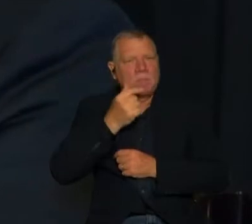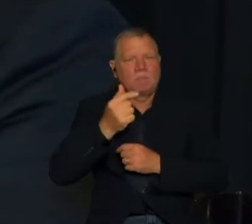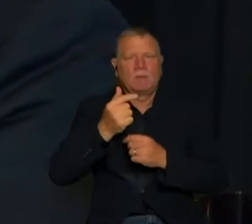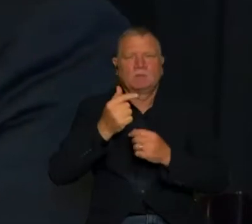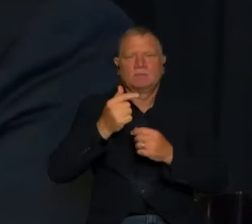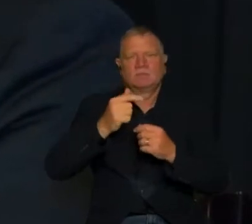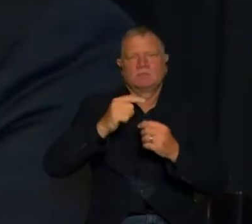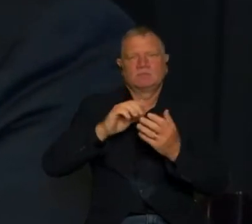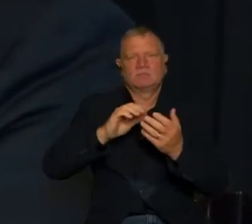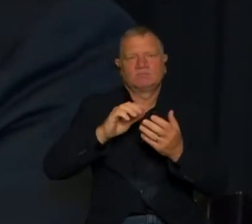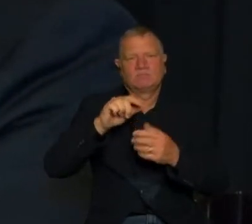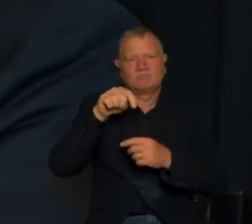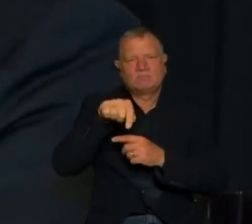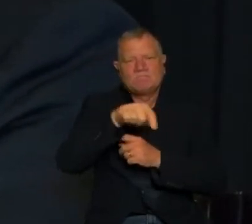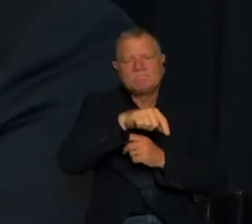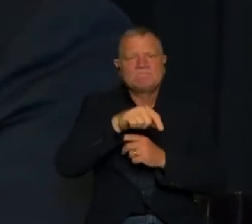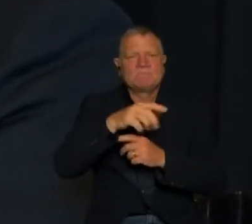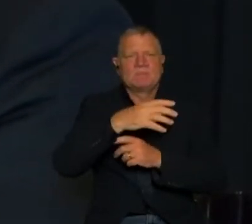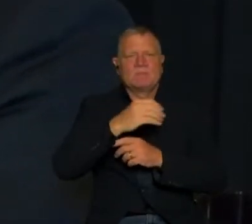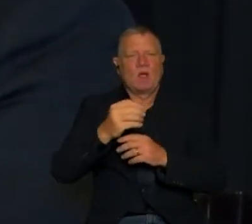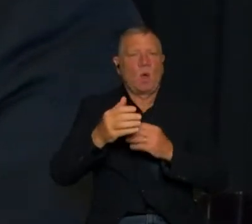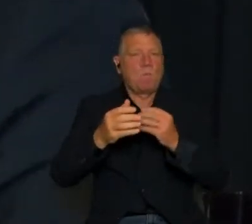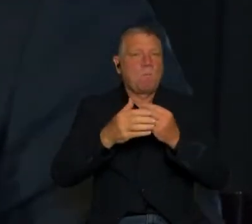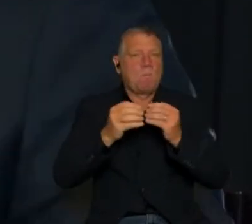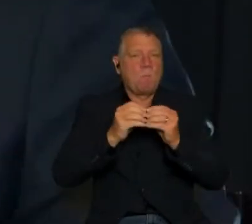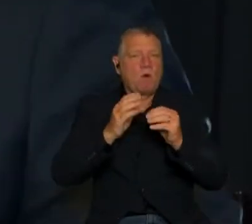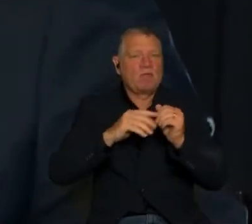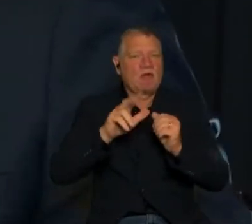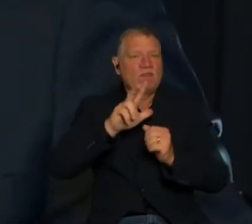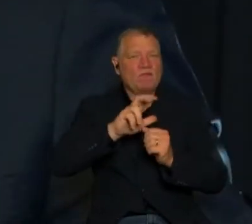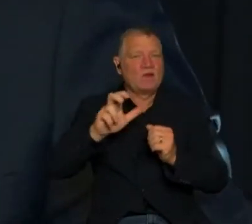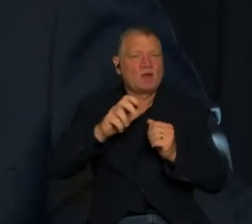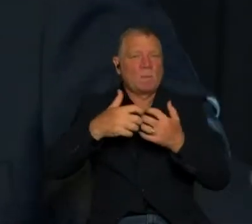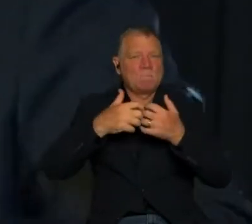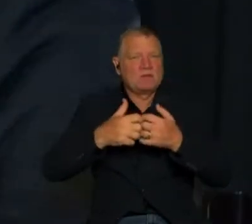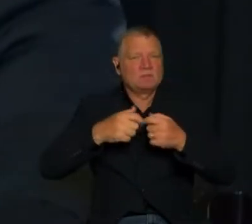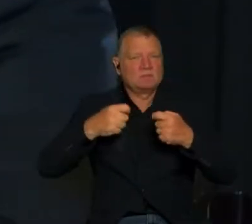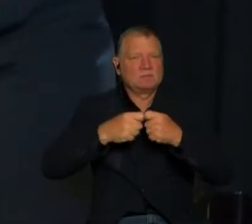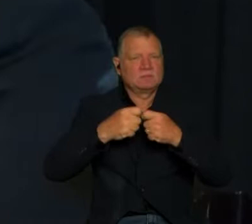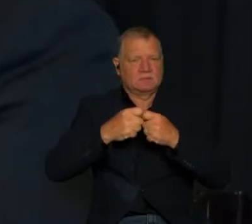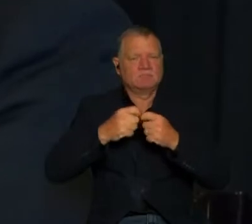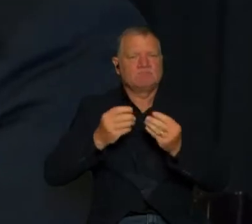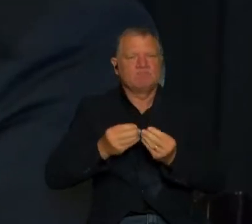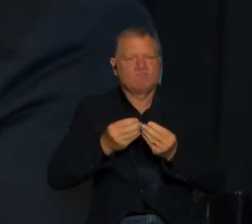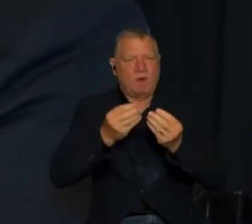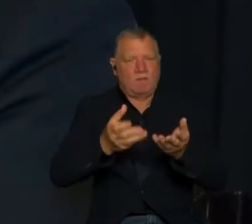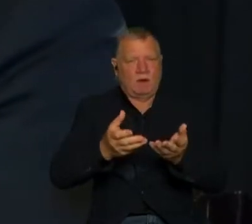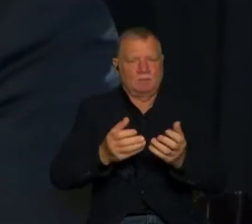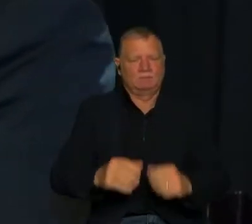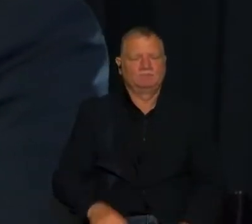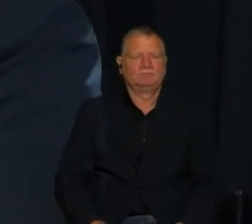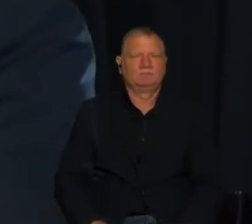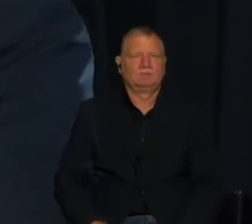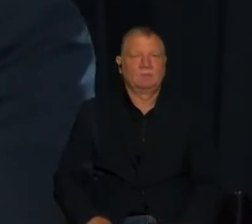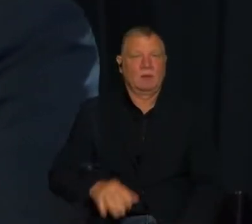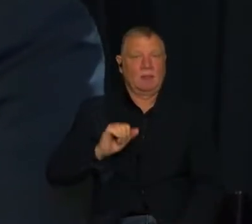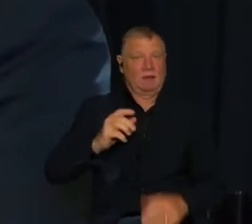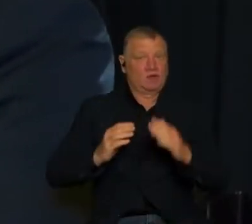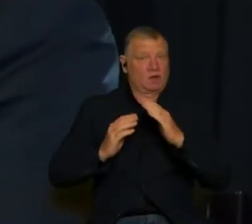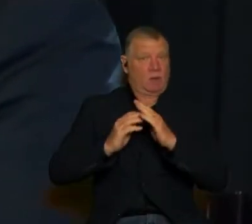and close to 300 generators were provided. At its peak, we